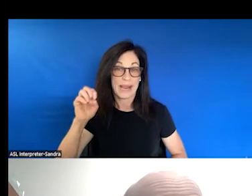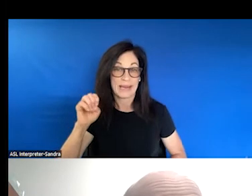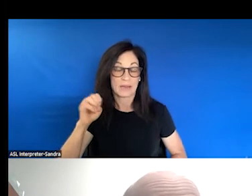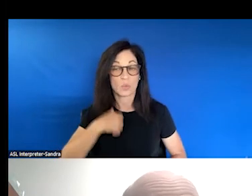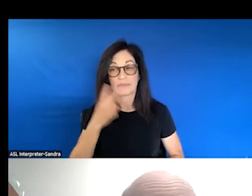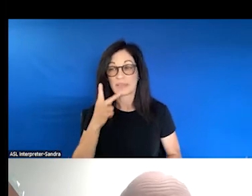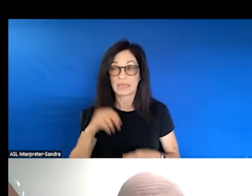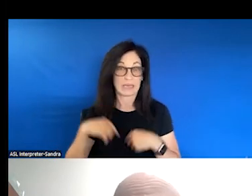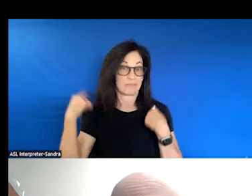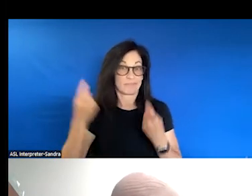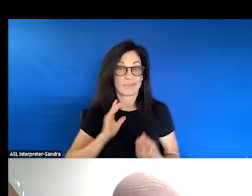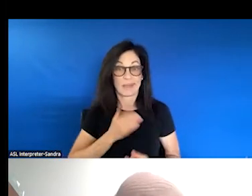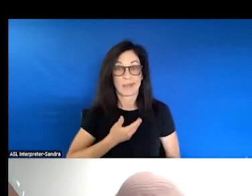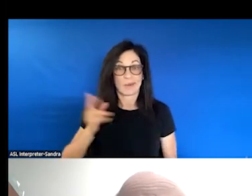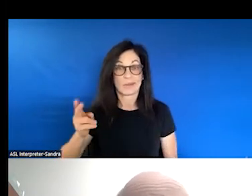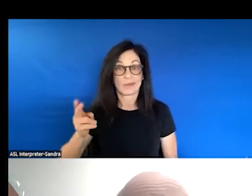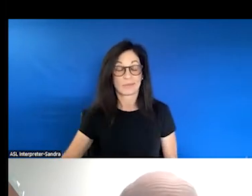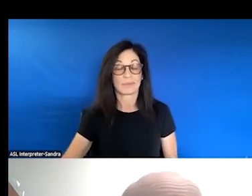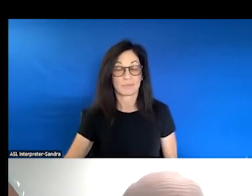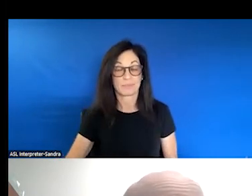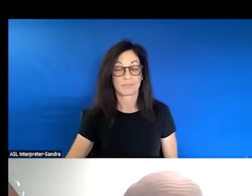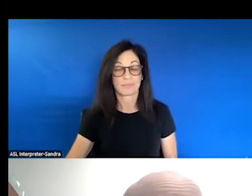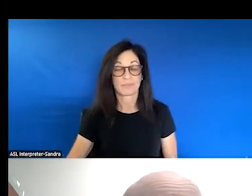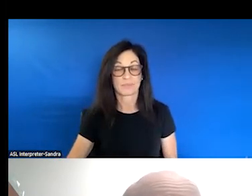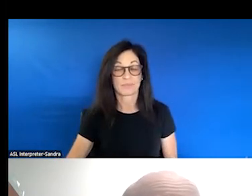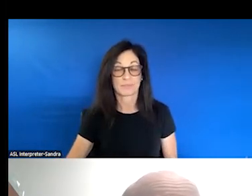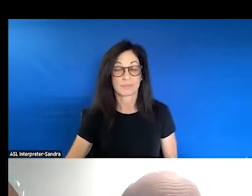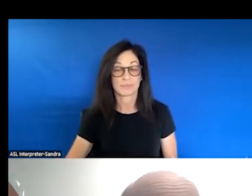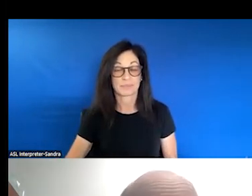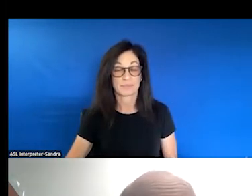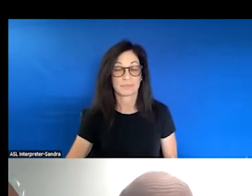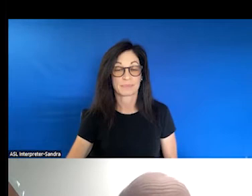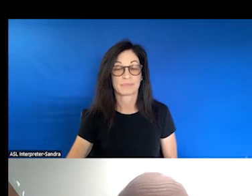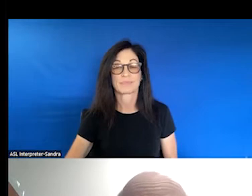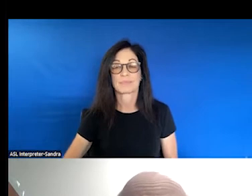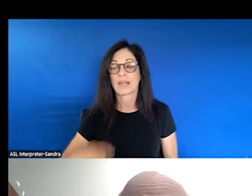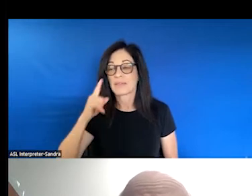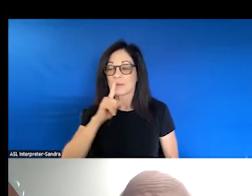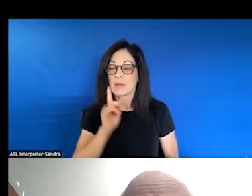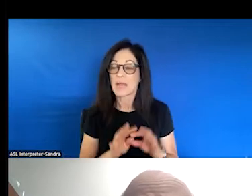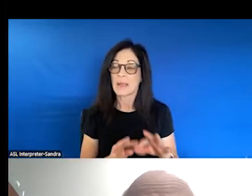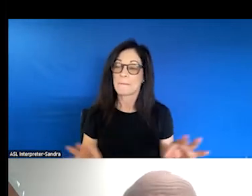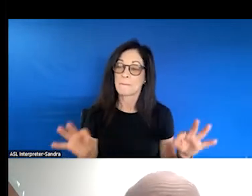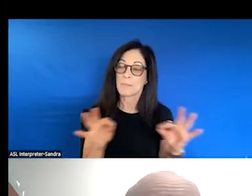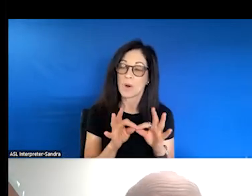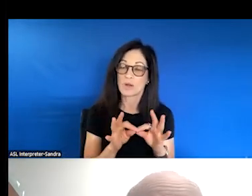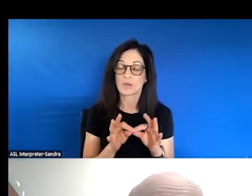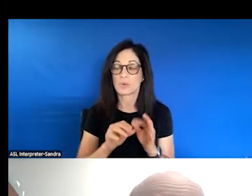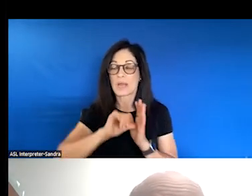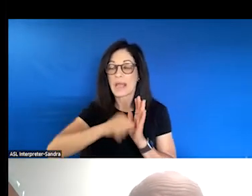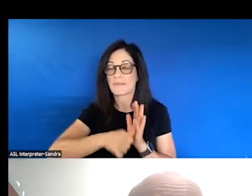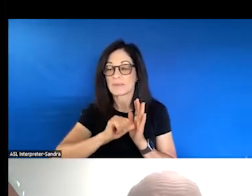seen in our history. And I think it's really important to emphasize that because of the